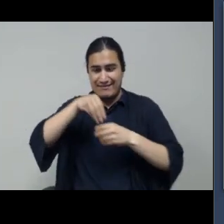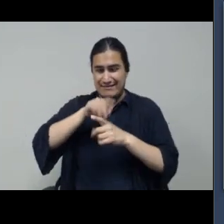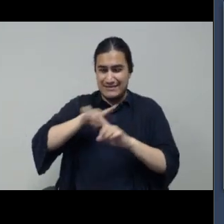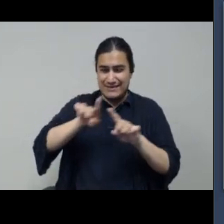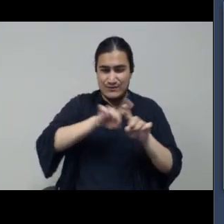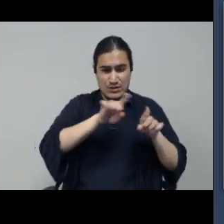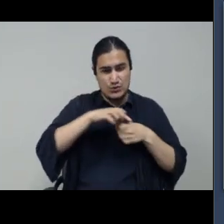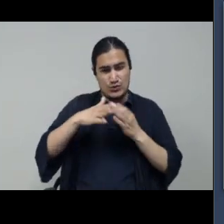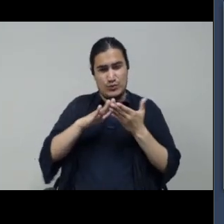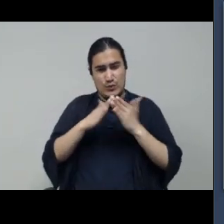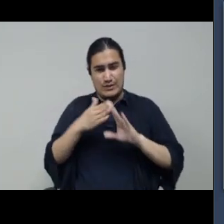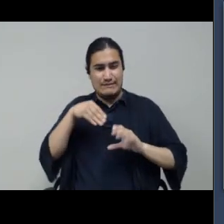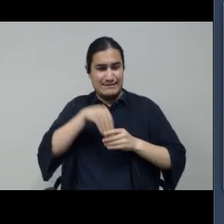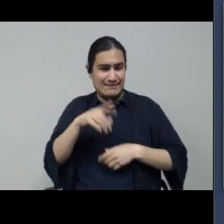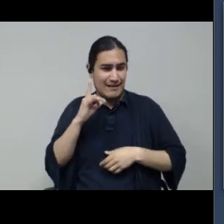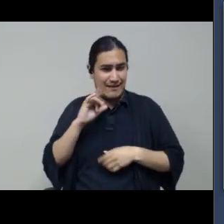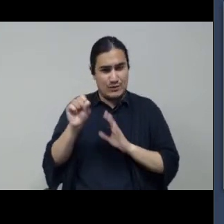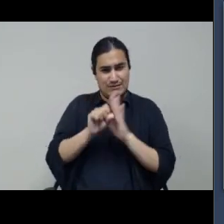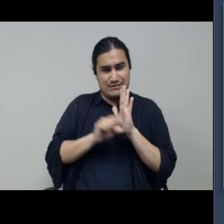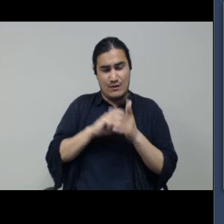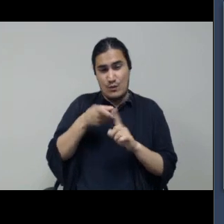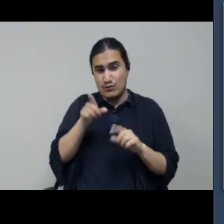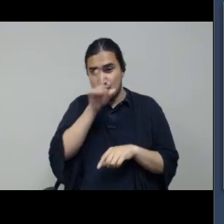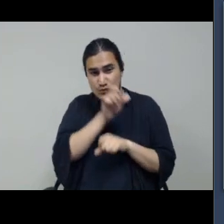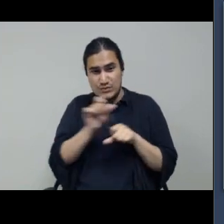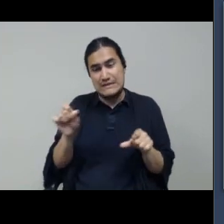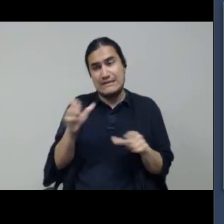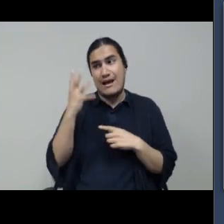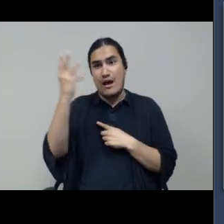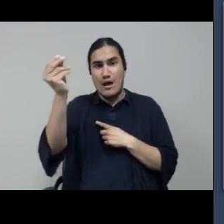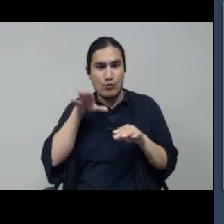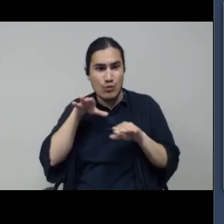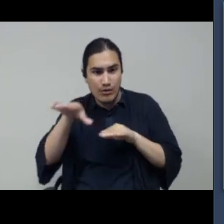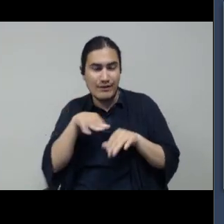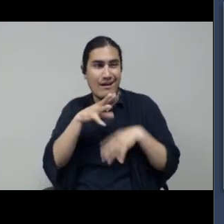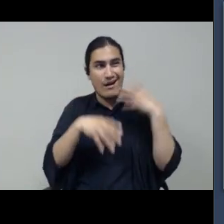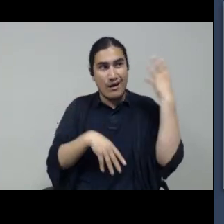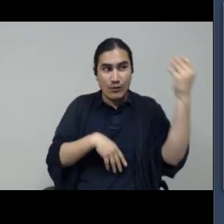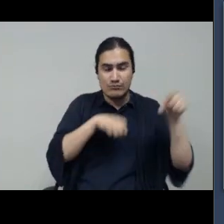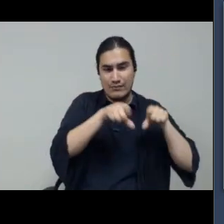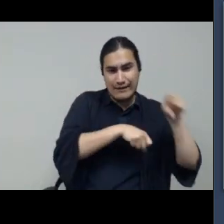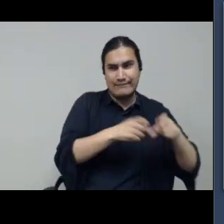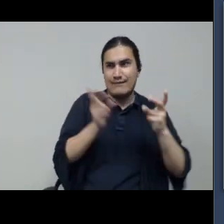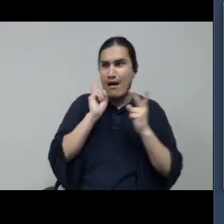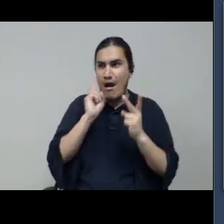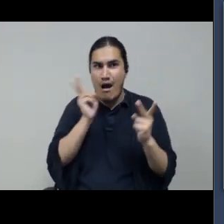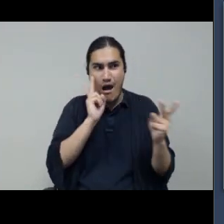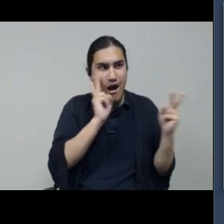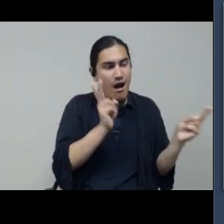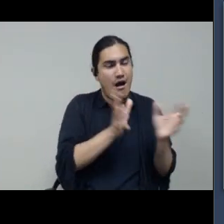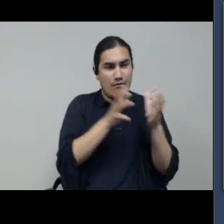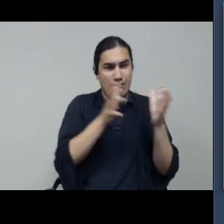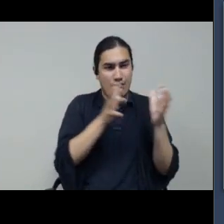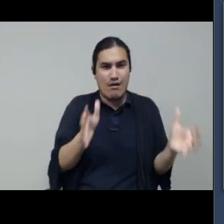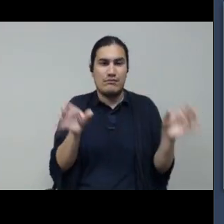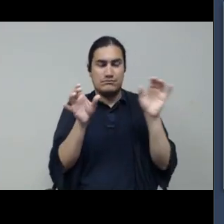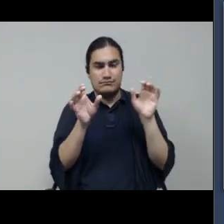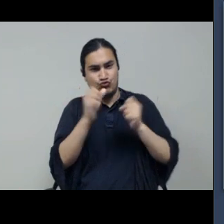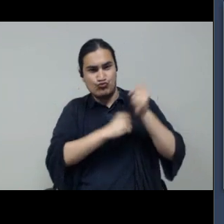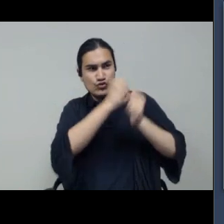the state of California, when you're actually out there walking or biking, you actually get to see some of the infrastructure that